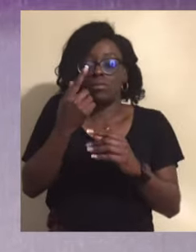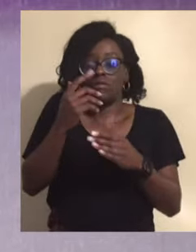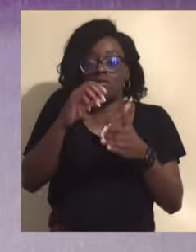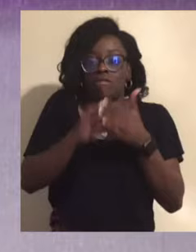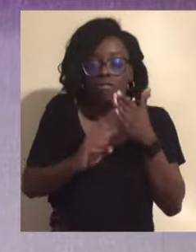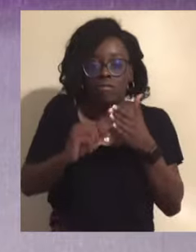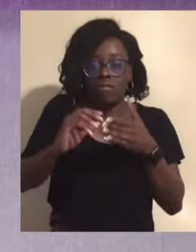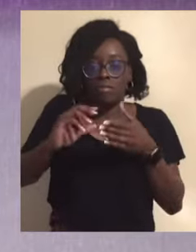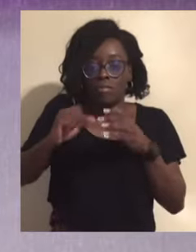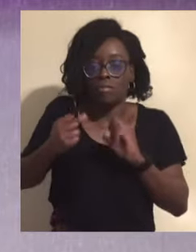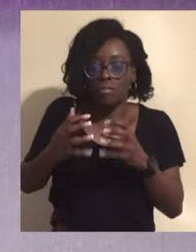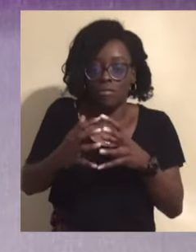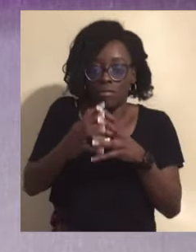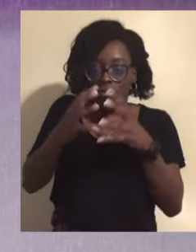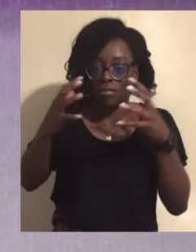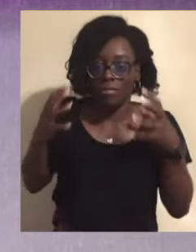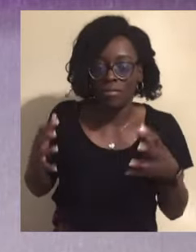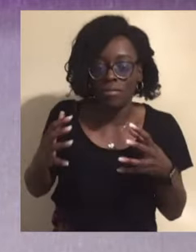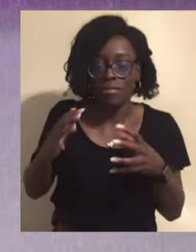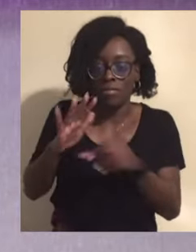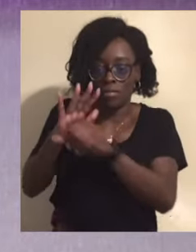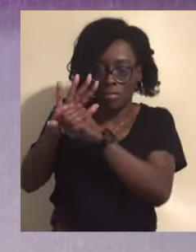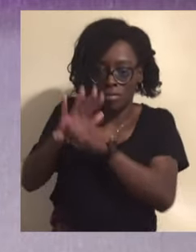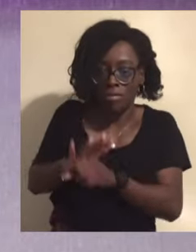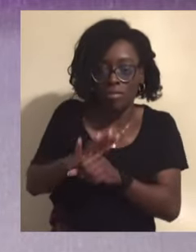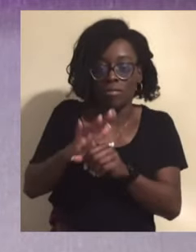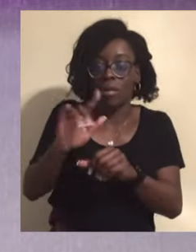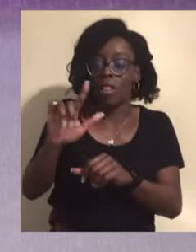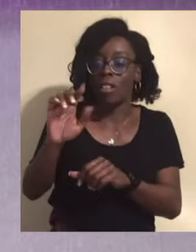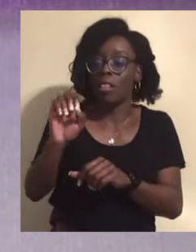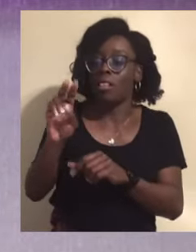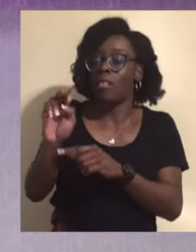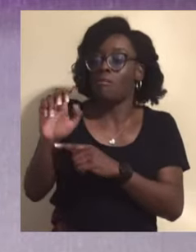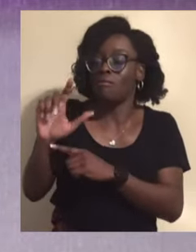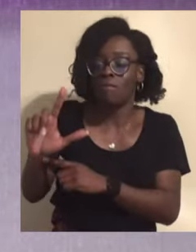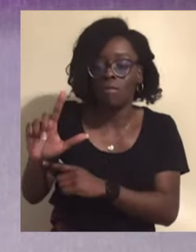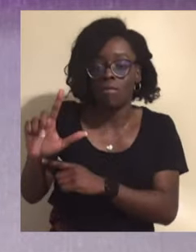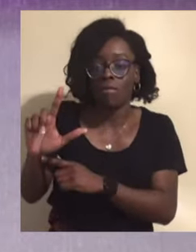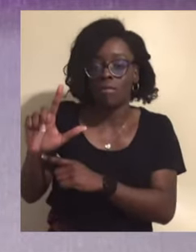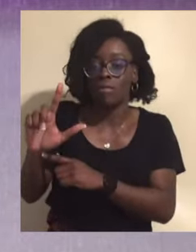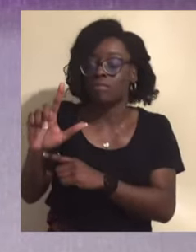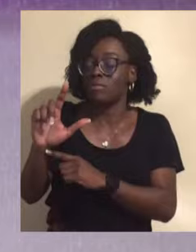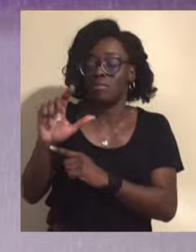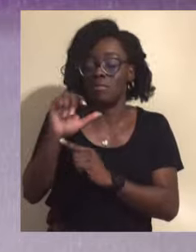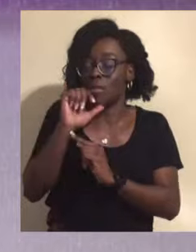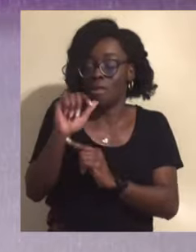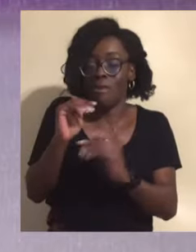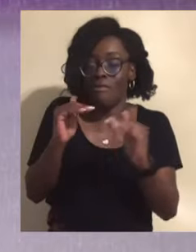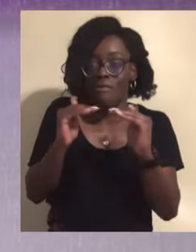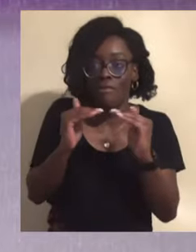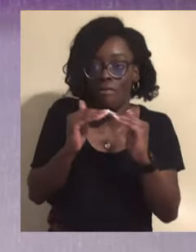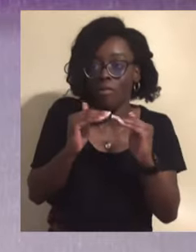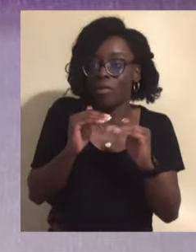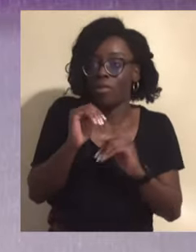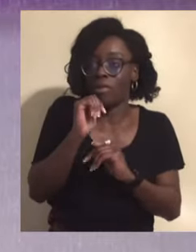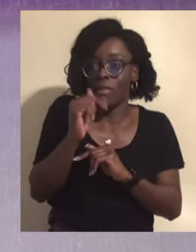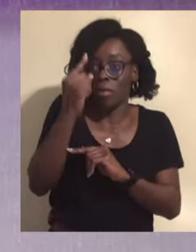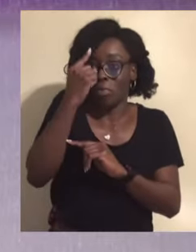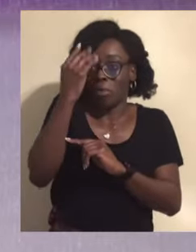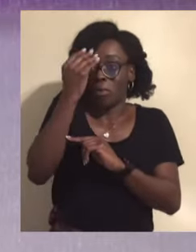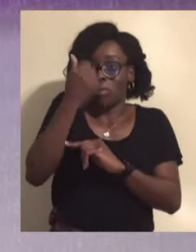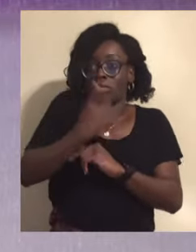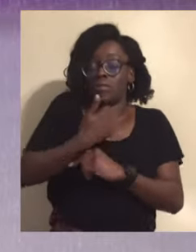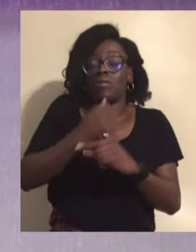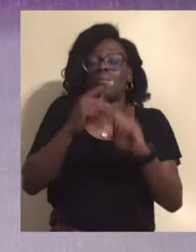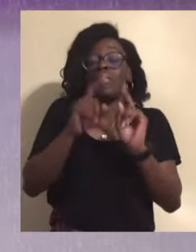It's unlevel. And it's not unfair. And it's not unselfish to come to the realization that this might